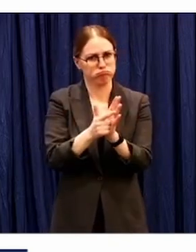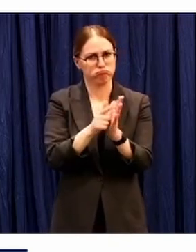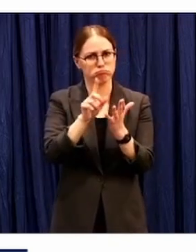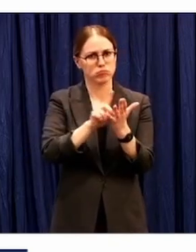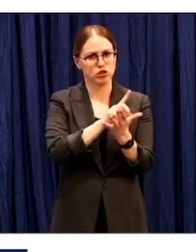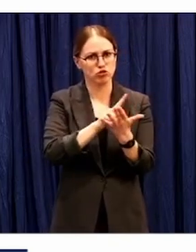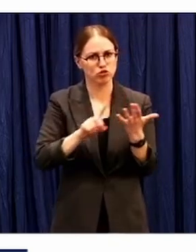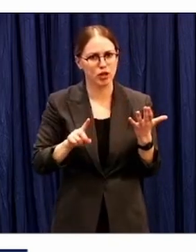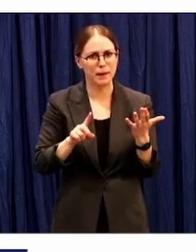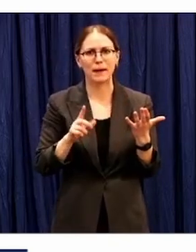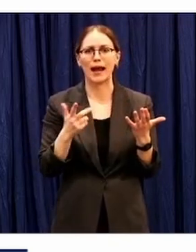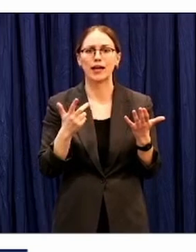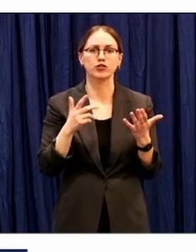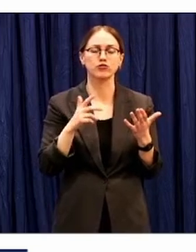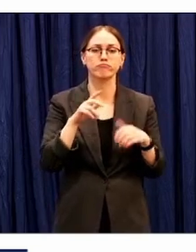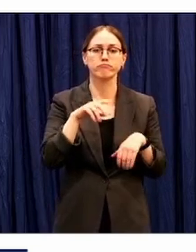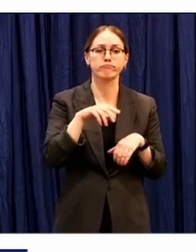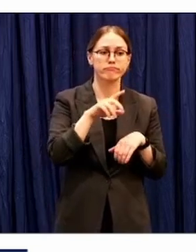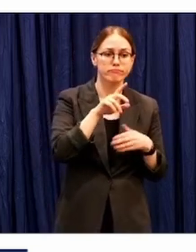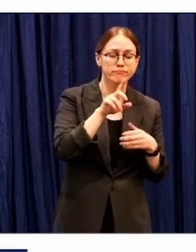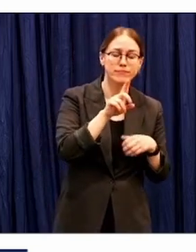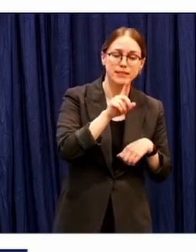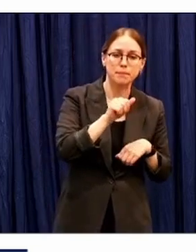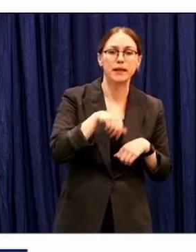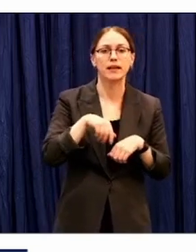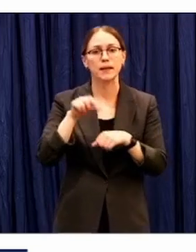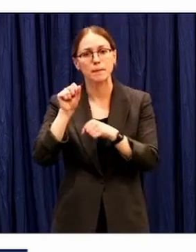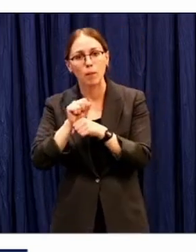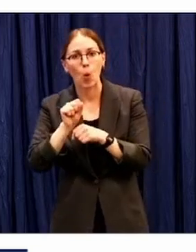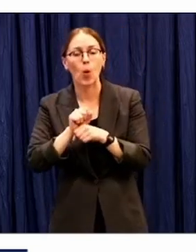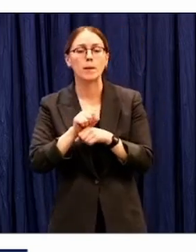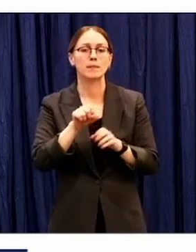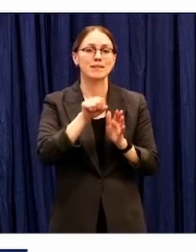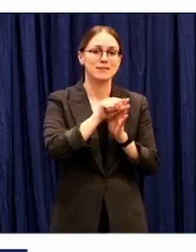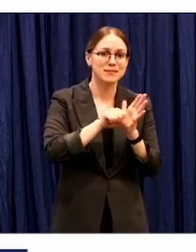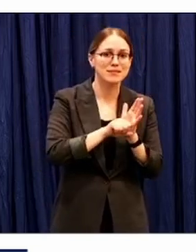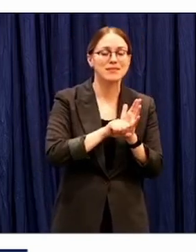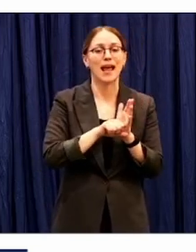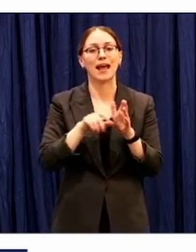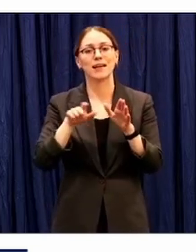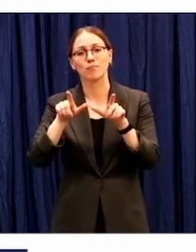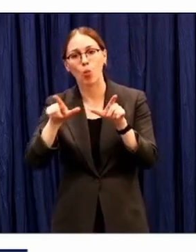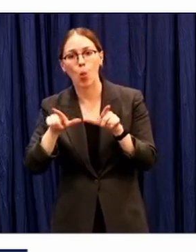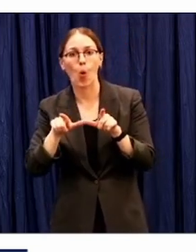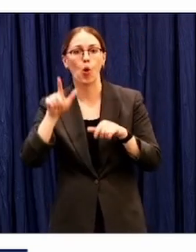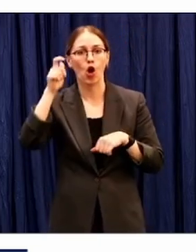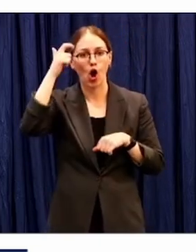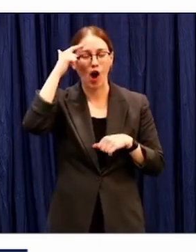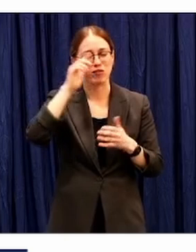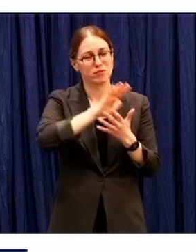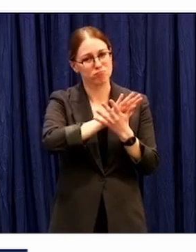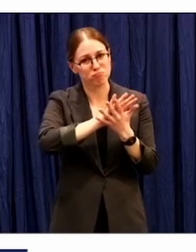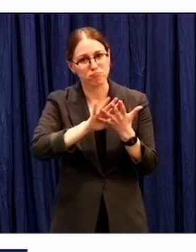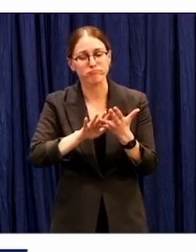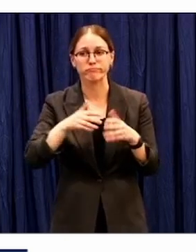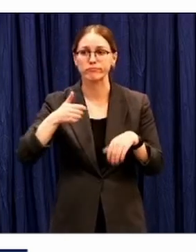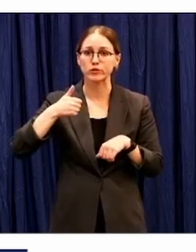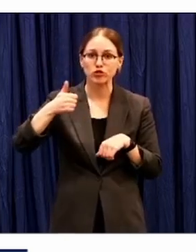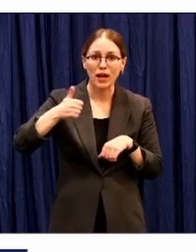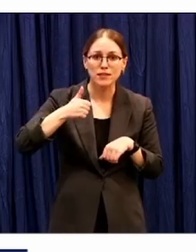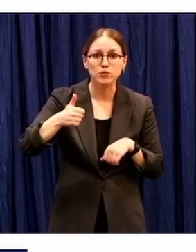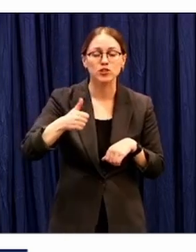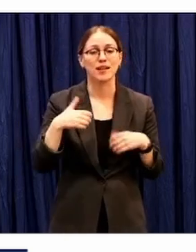the basis of disability in employment, state and local government, public accommodations, commercial facilities, transportation,